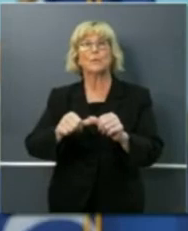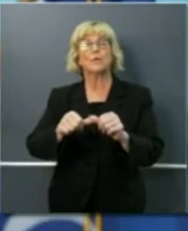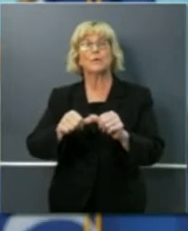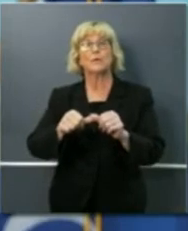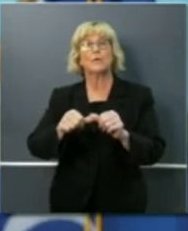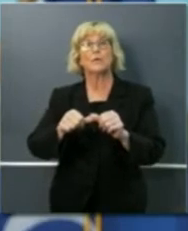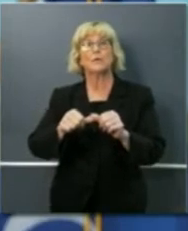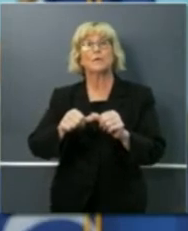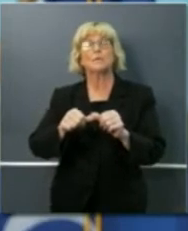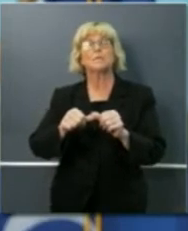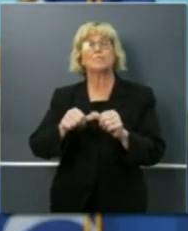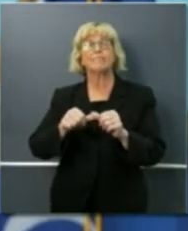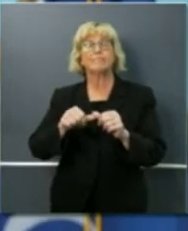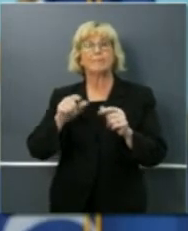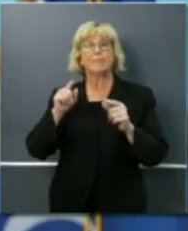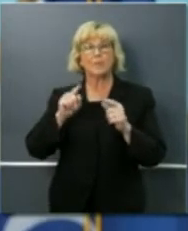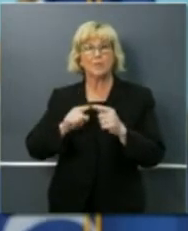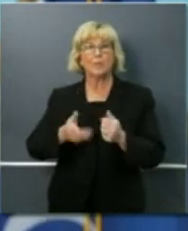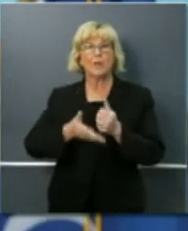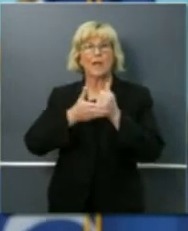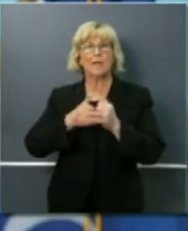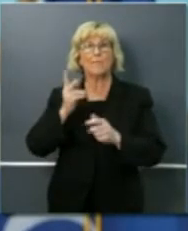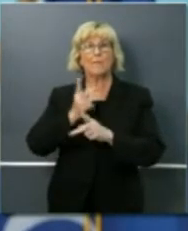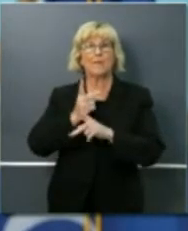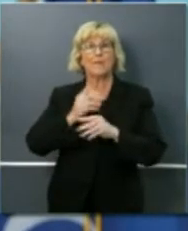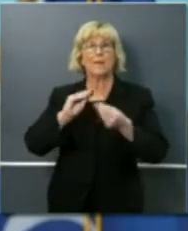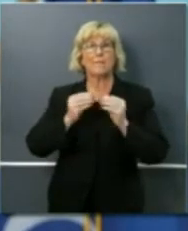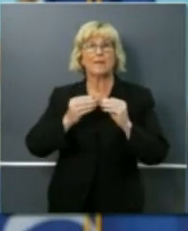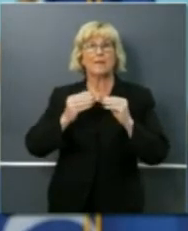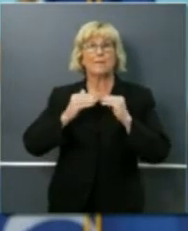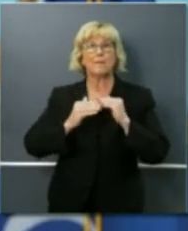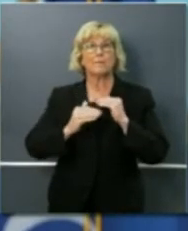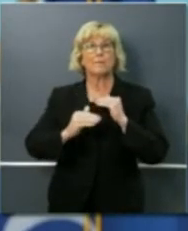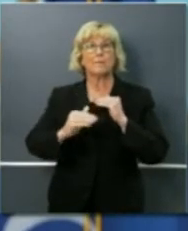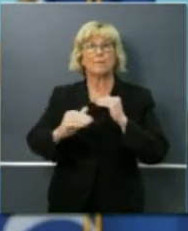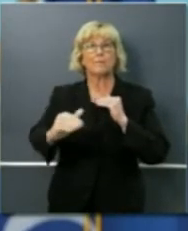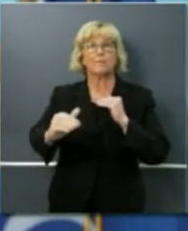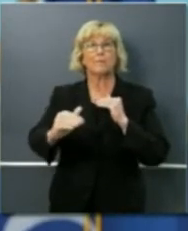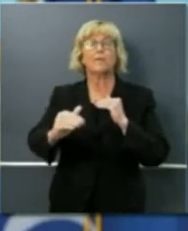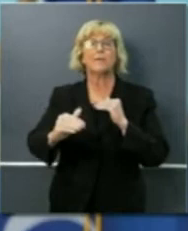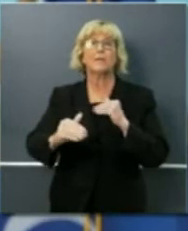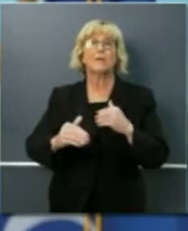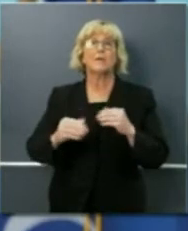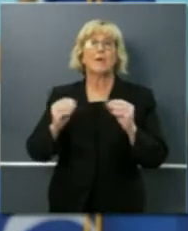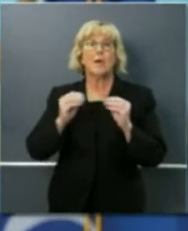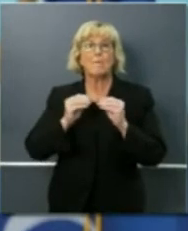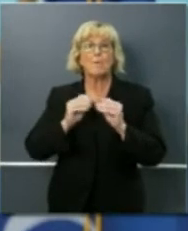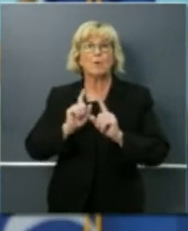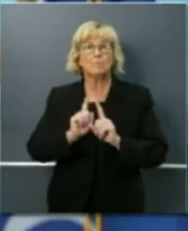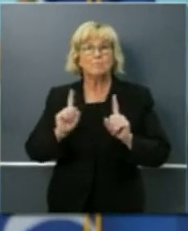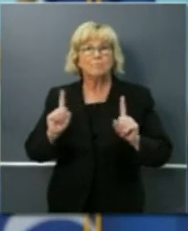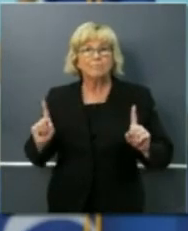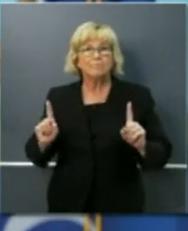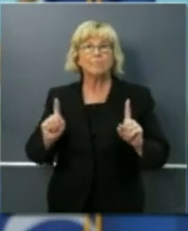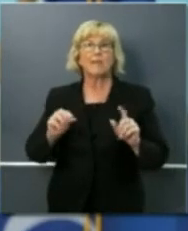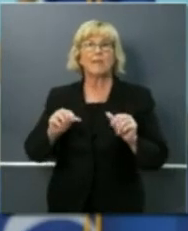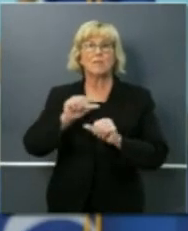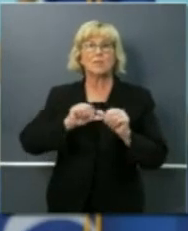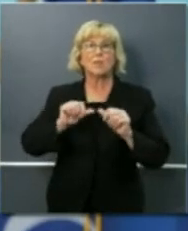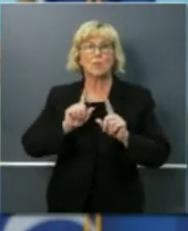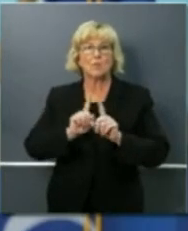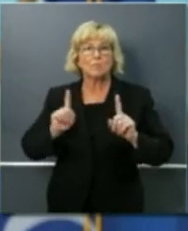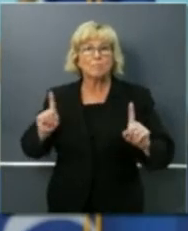to meet, yes, this moment, and continue to do more to practice the physical distancing and the social distancing